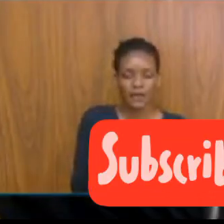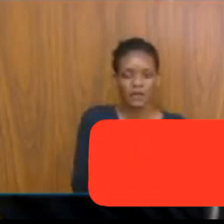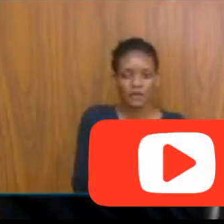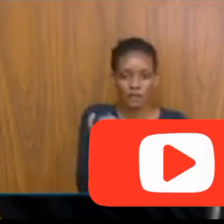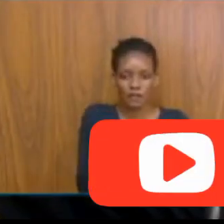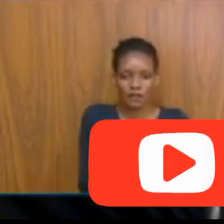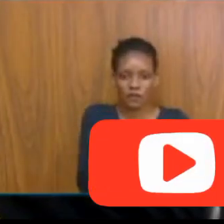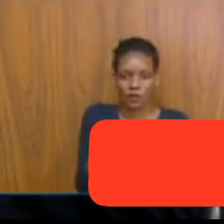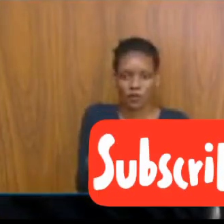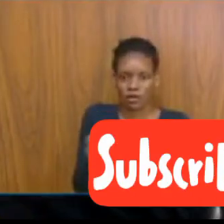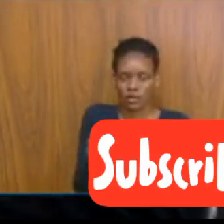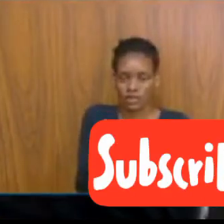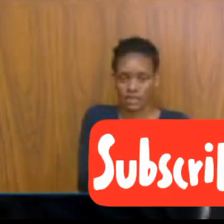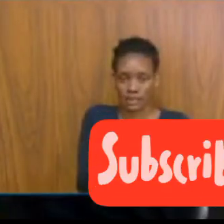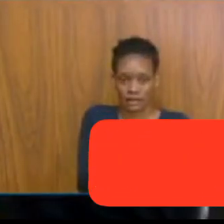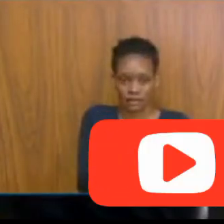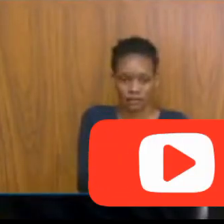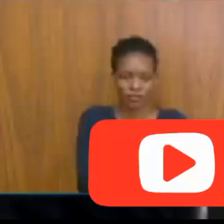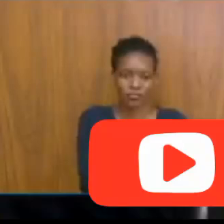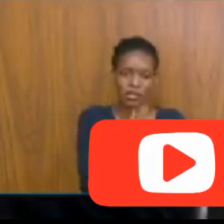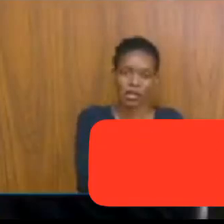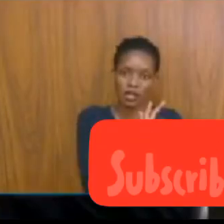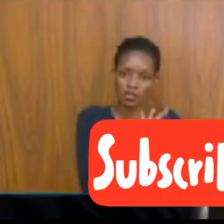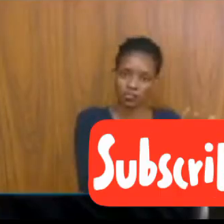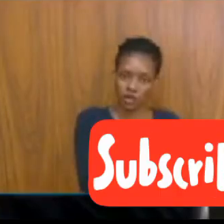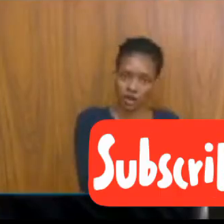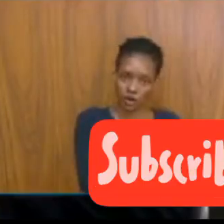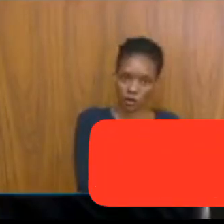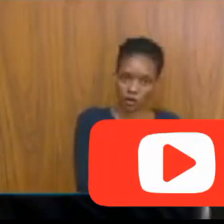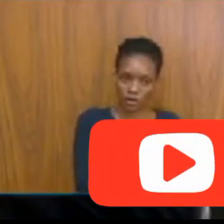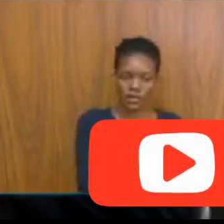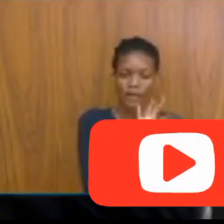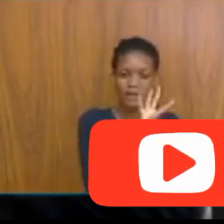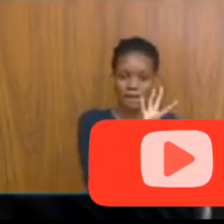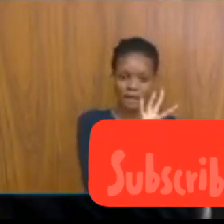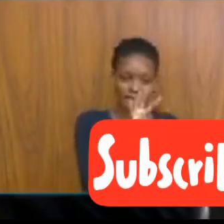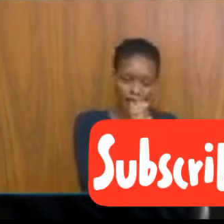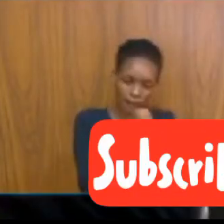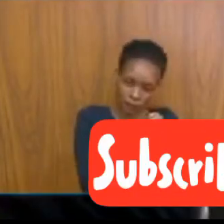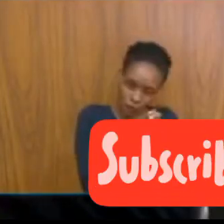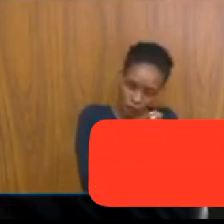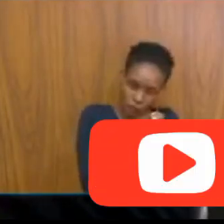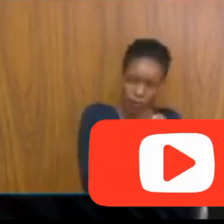taking place at the Electoral Court, whereby 5 smaller parties